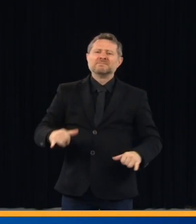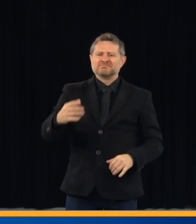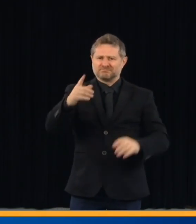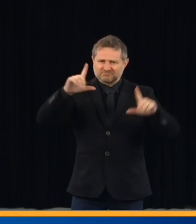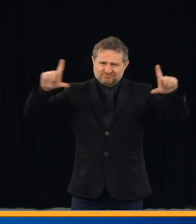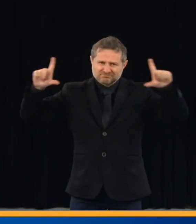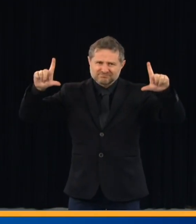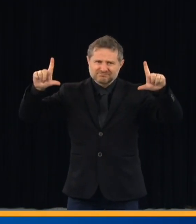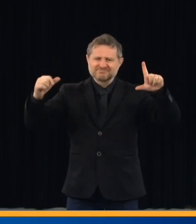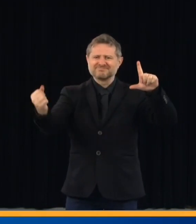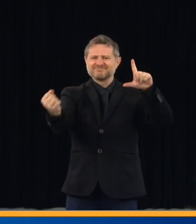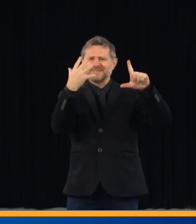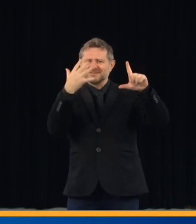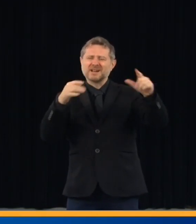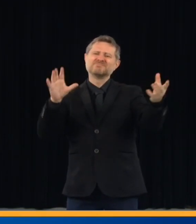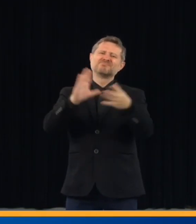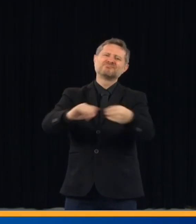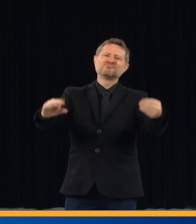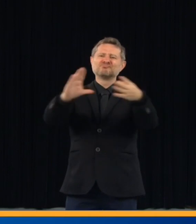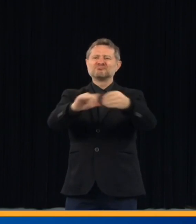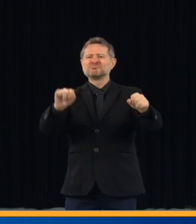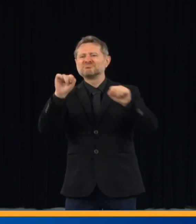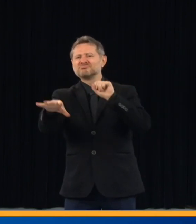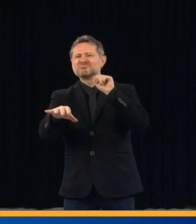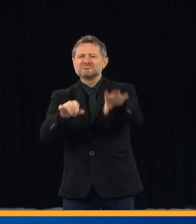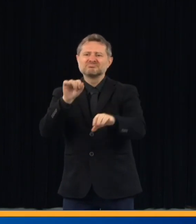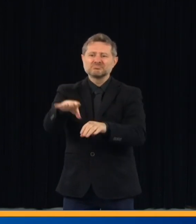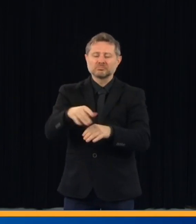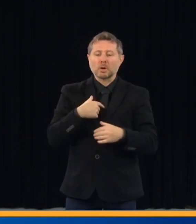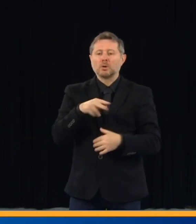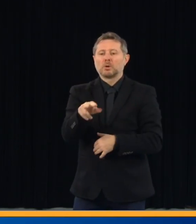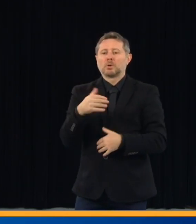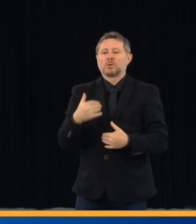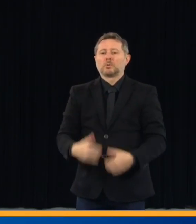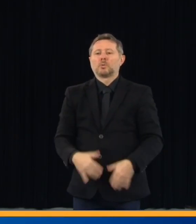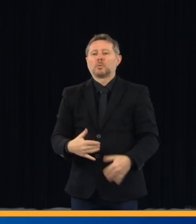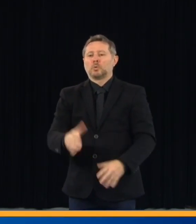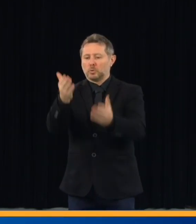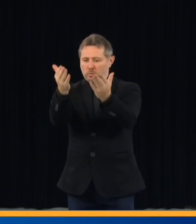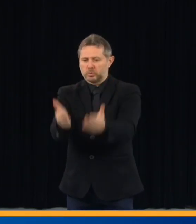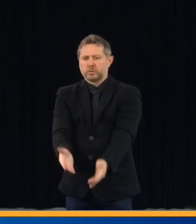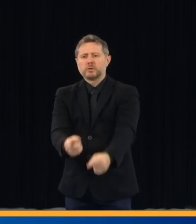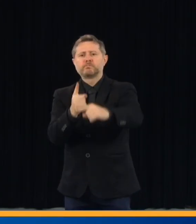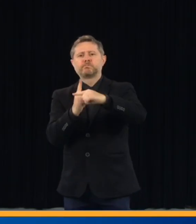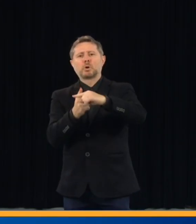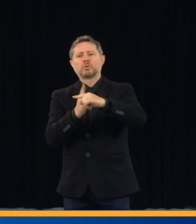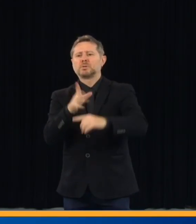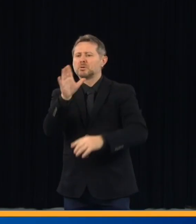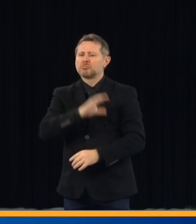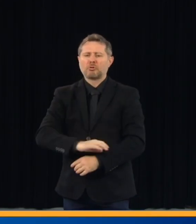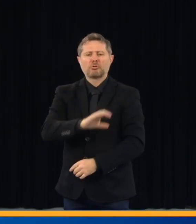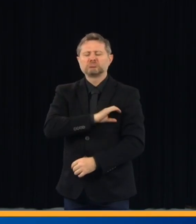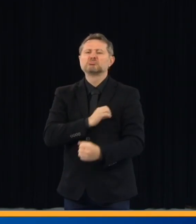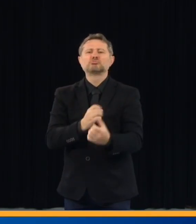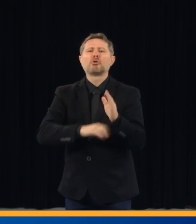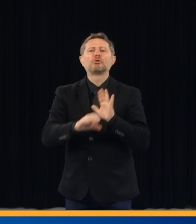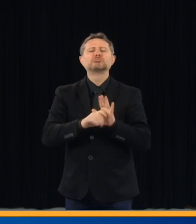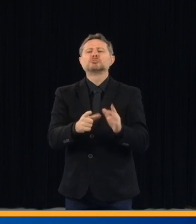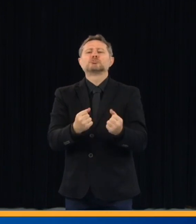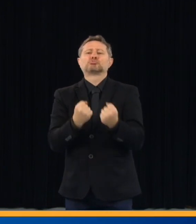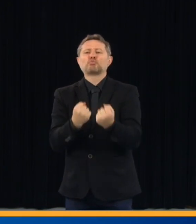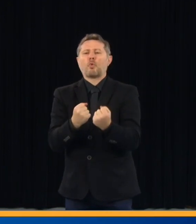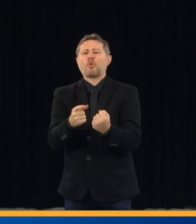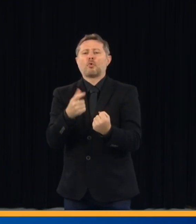people, that is a strength and a character strength that is really